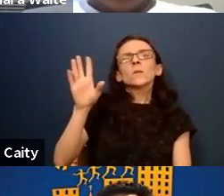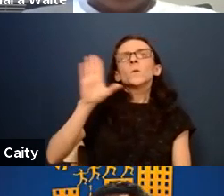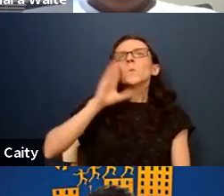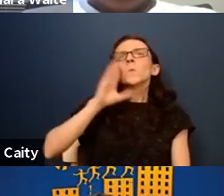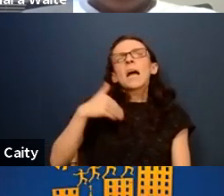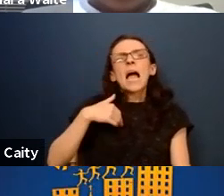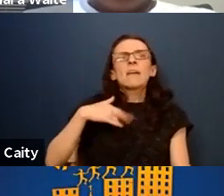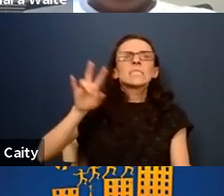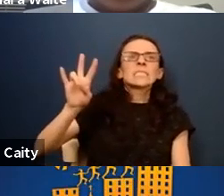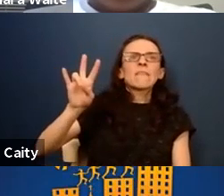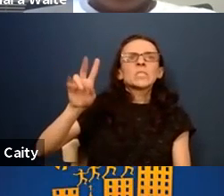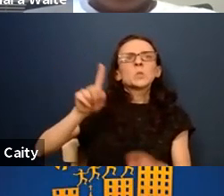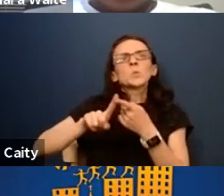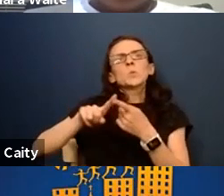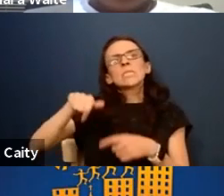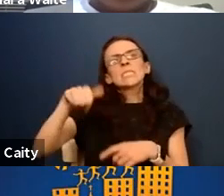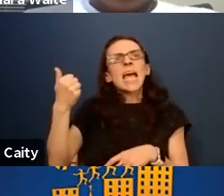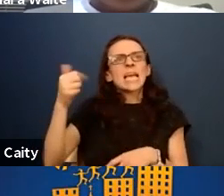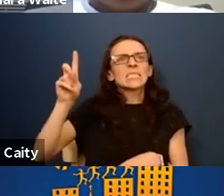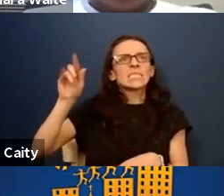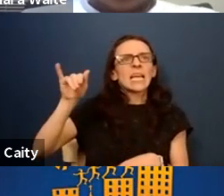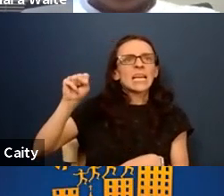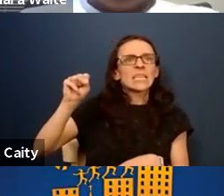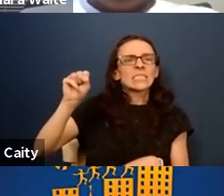7 to 10-ish days,